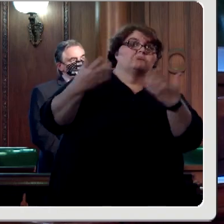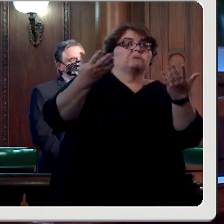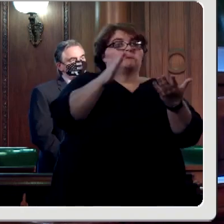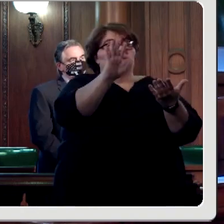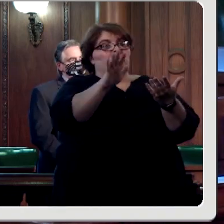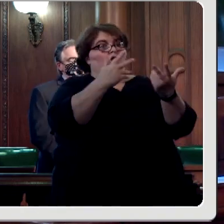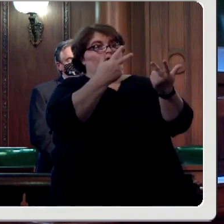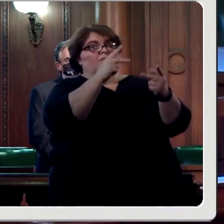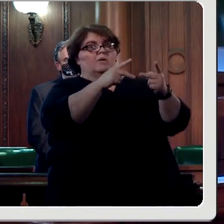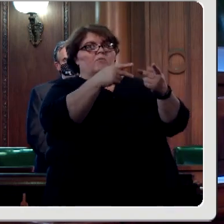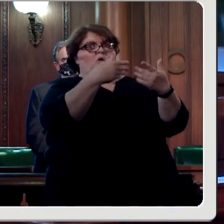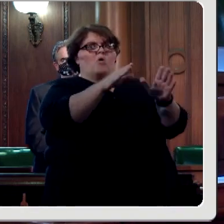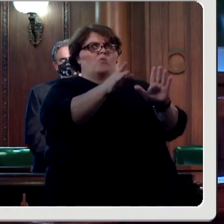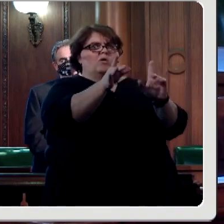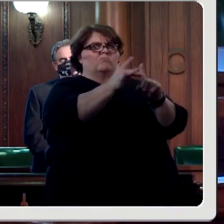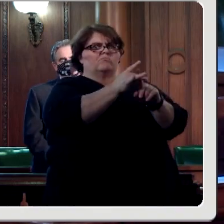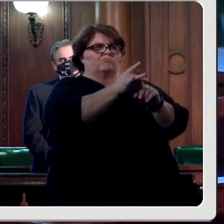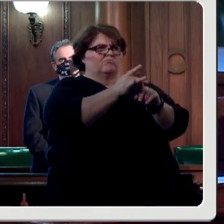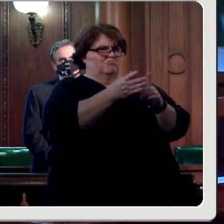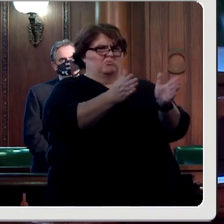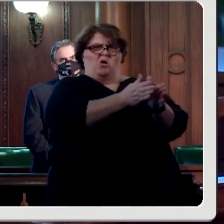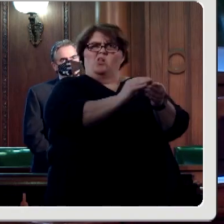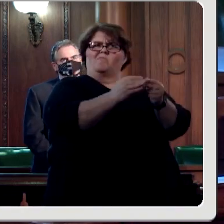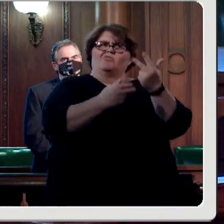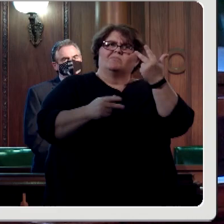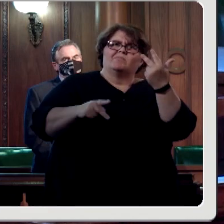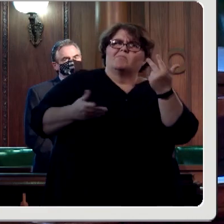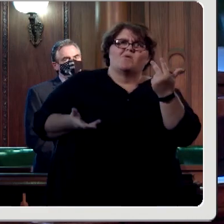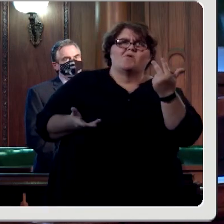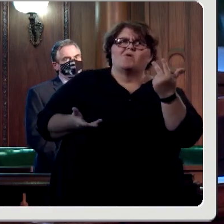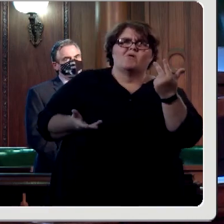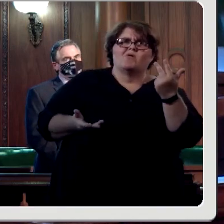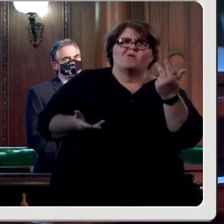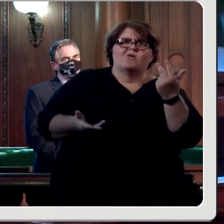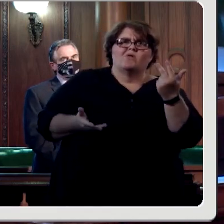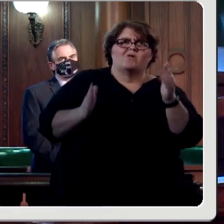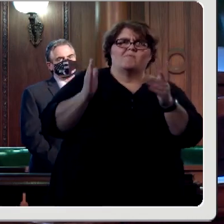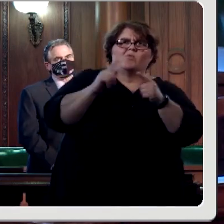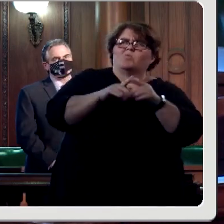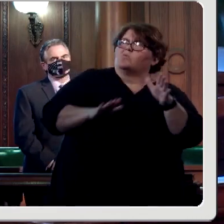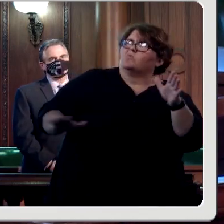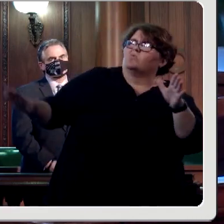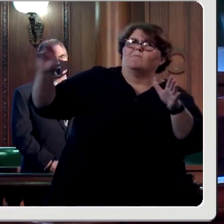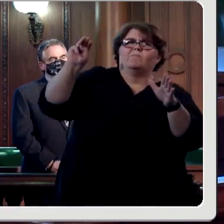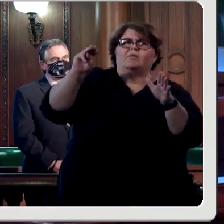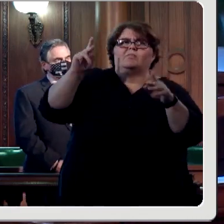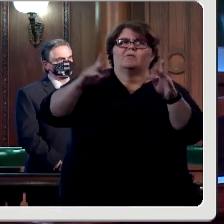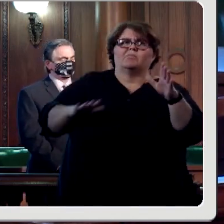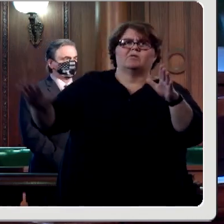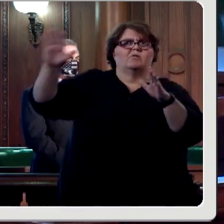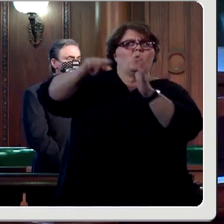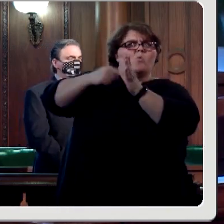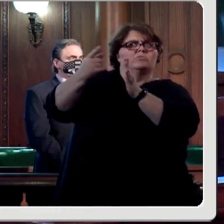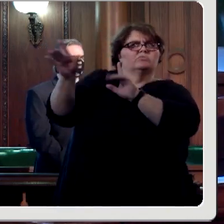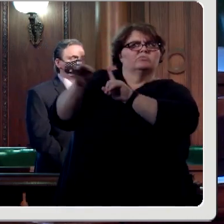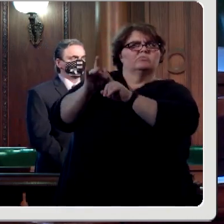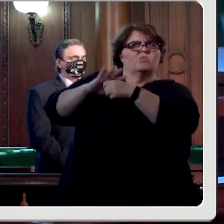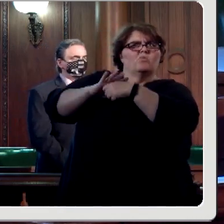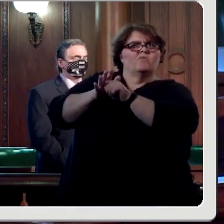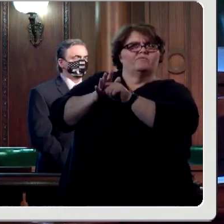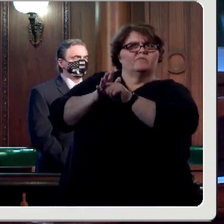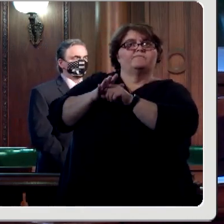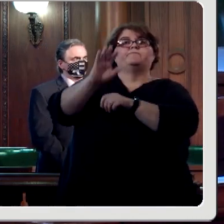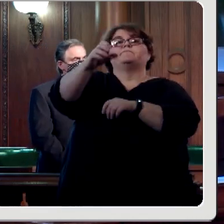occurred. Currently, we are in the process of creating protocols within Bay State Health